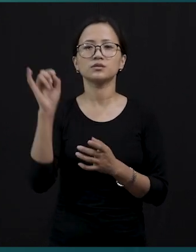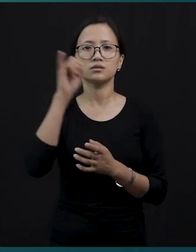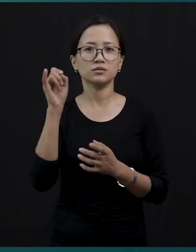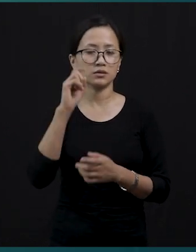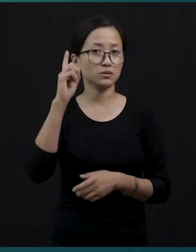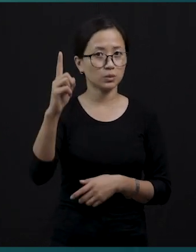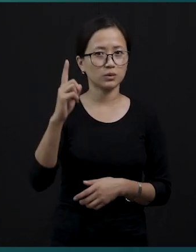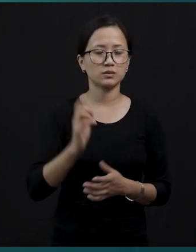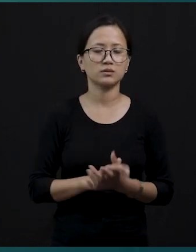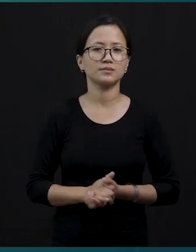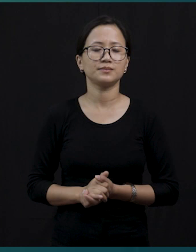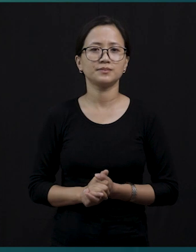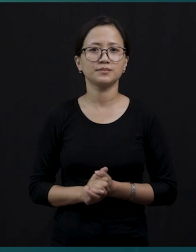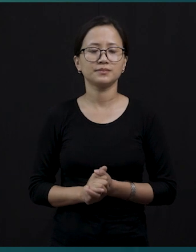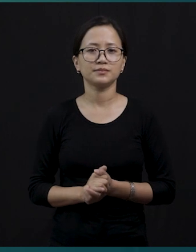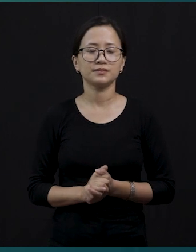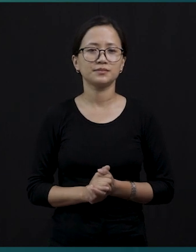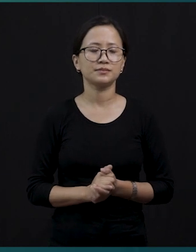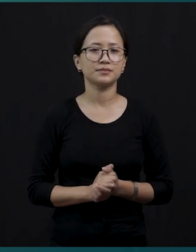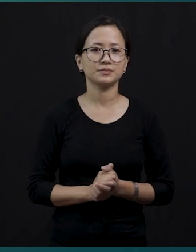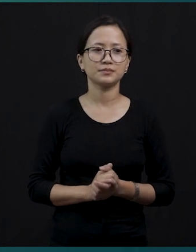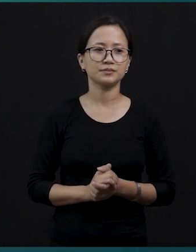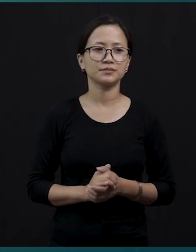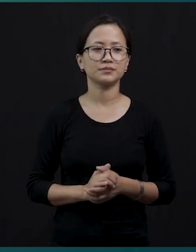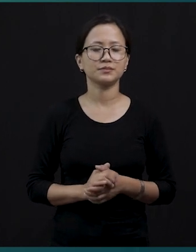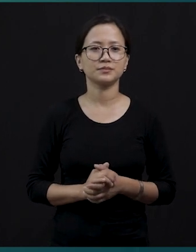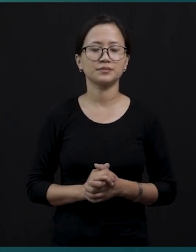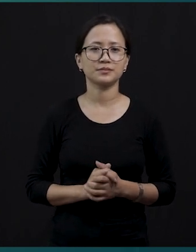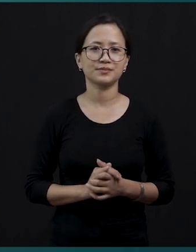then 361, right? So it is